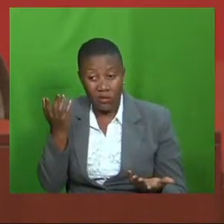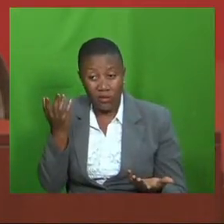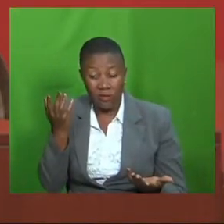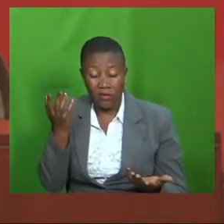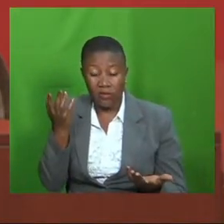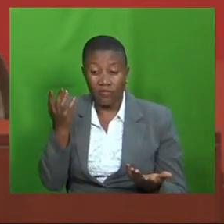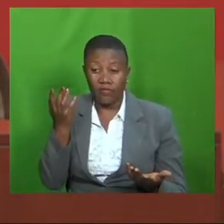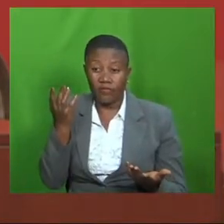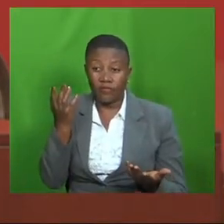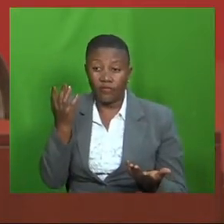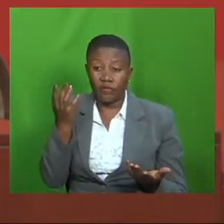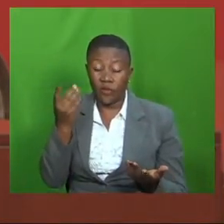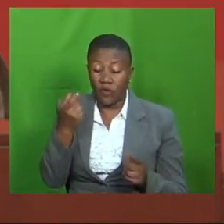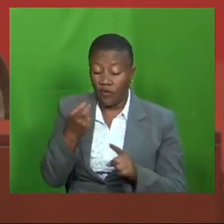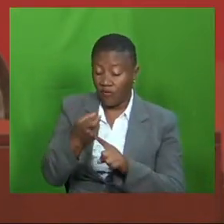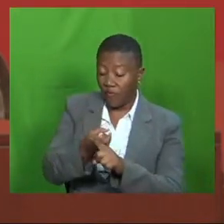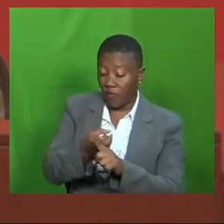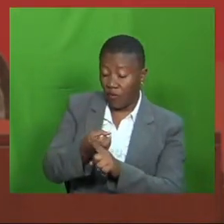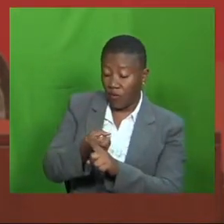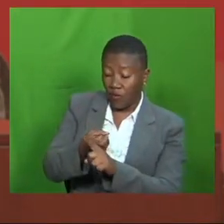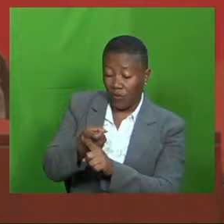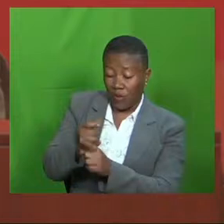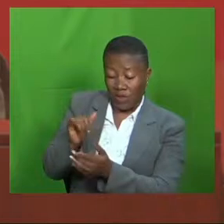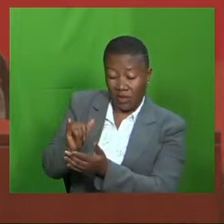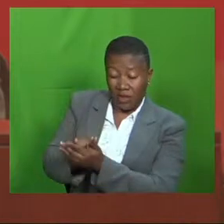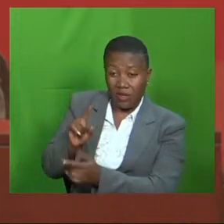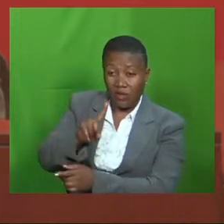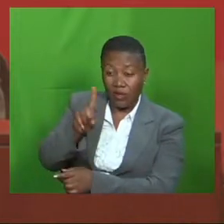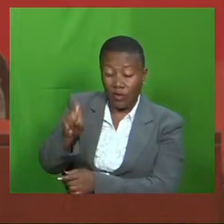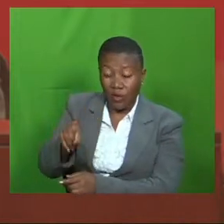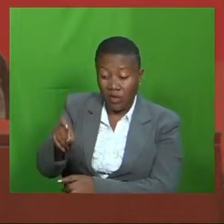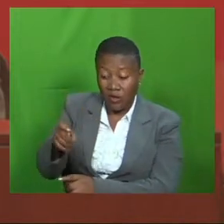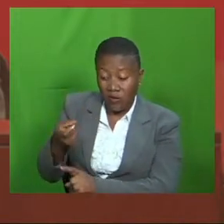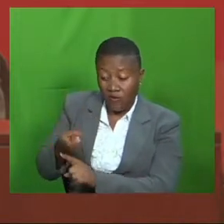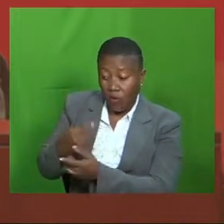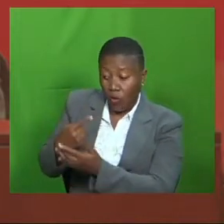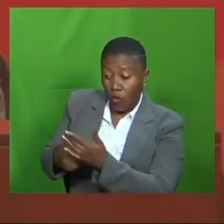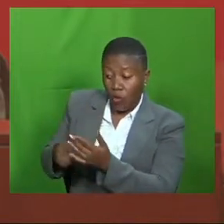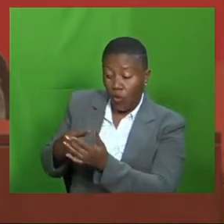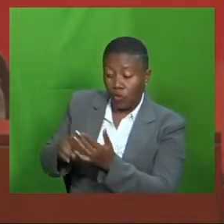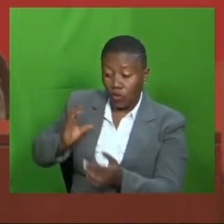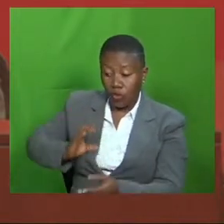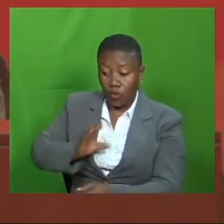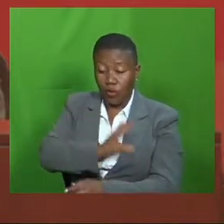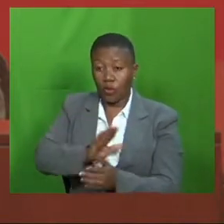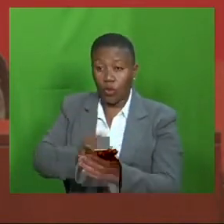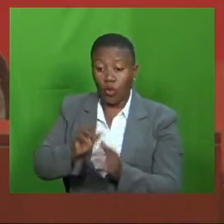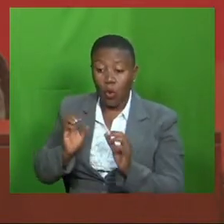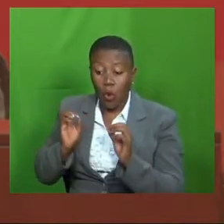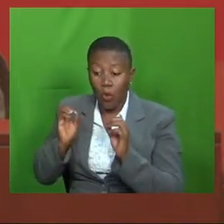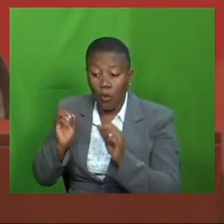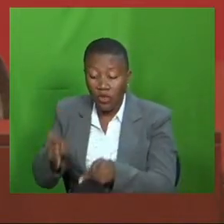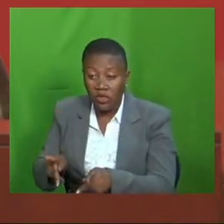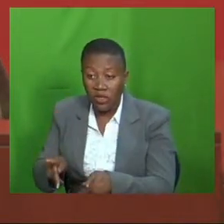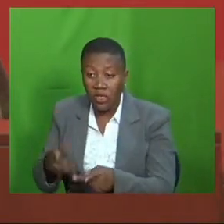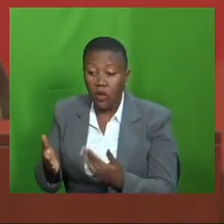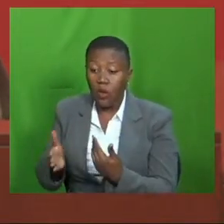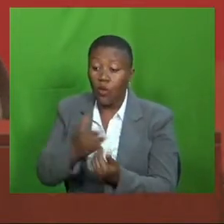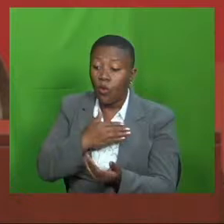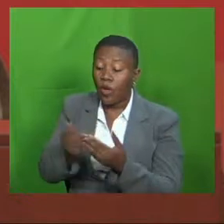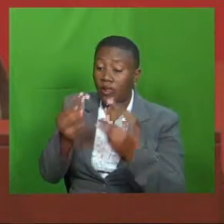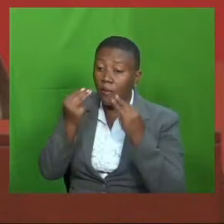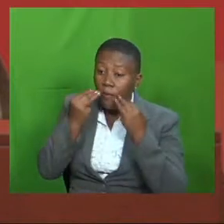Having disposed of the question whether the report of the Committee on Privileges ought to have come by way of a motion or whether it ought to have been laid as a